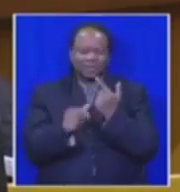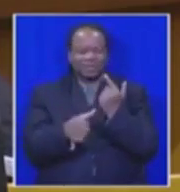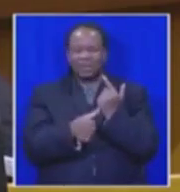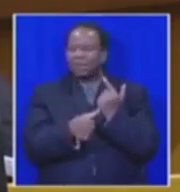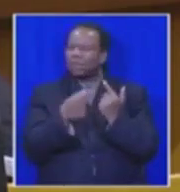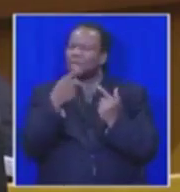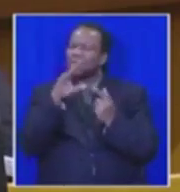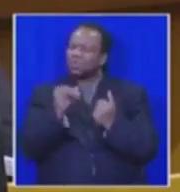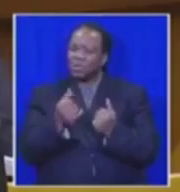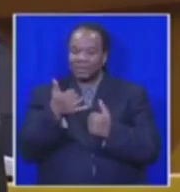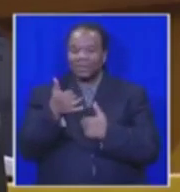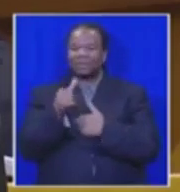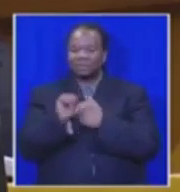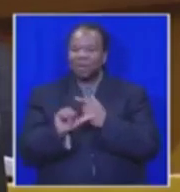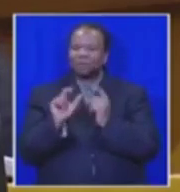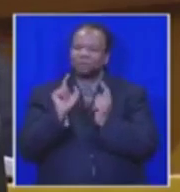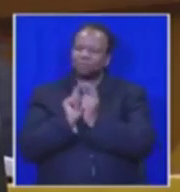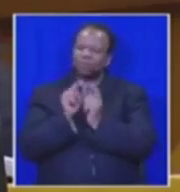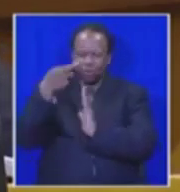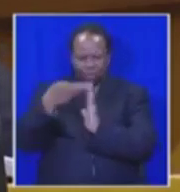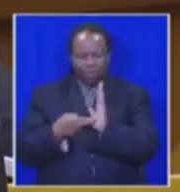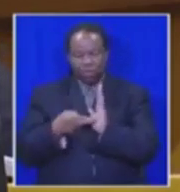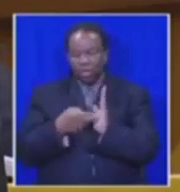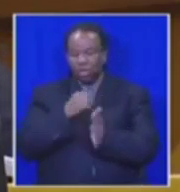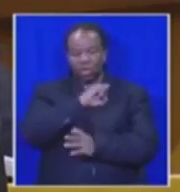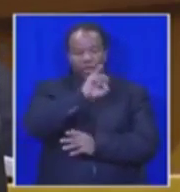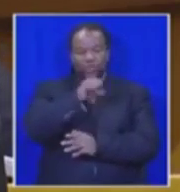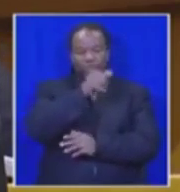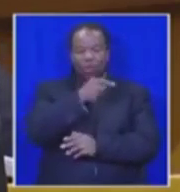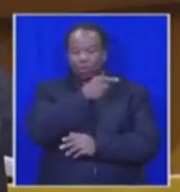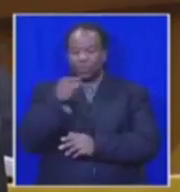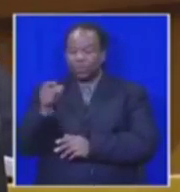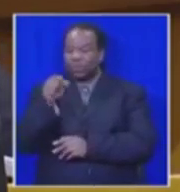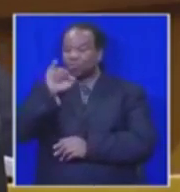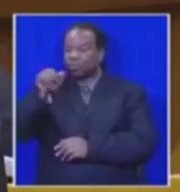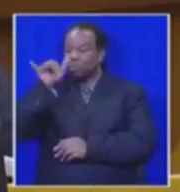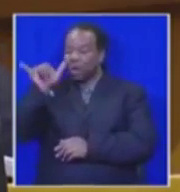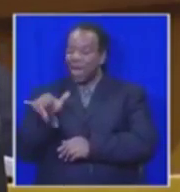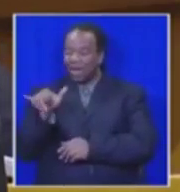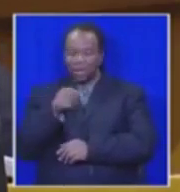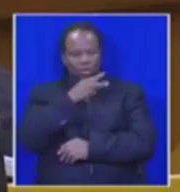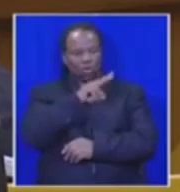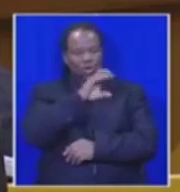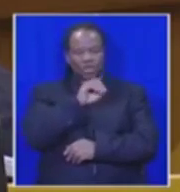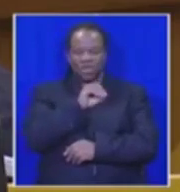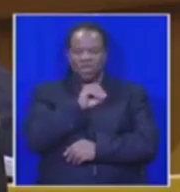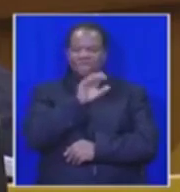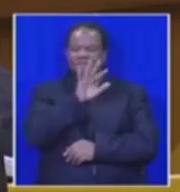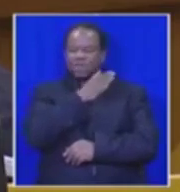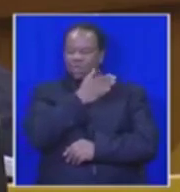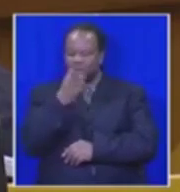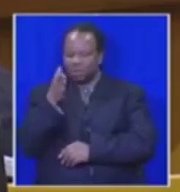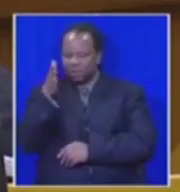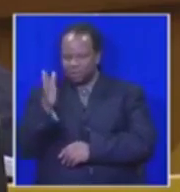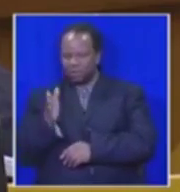6 months. The report for January to July 2015 to the mid-year cabinet